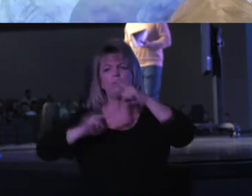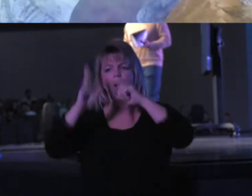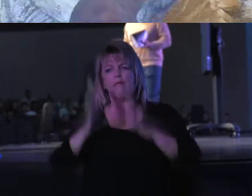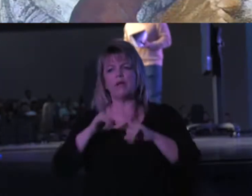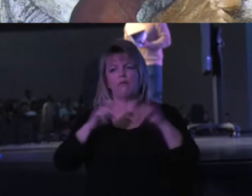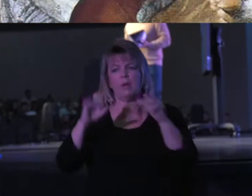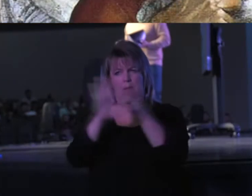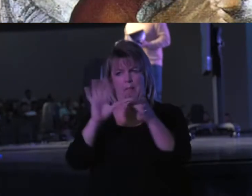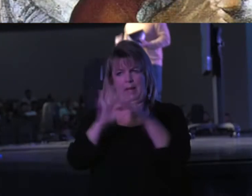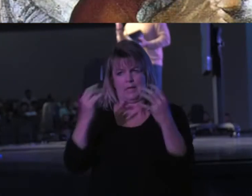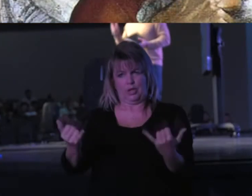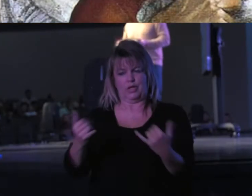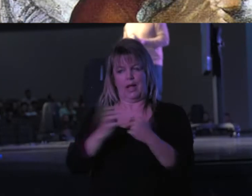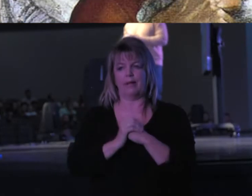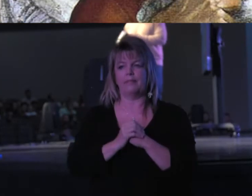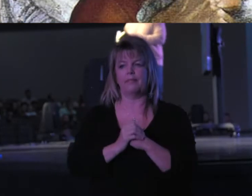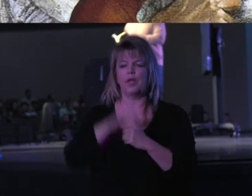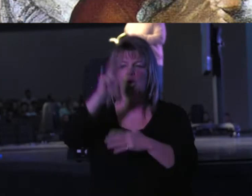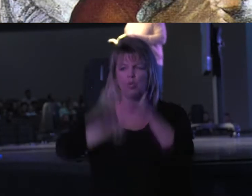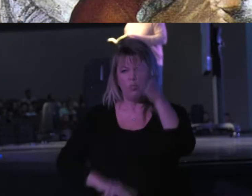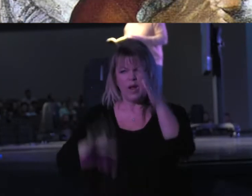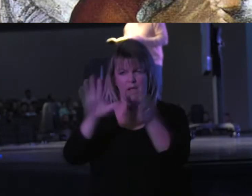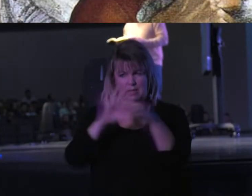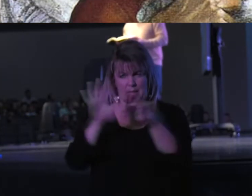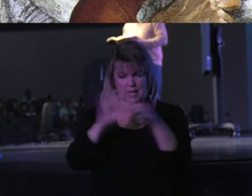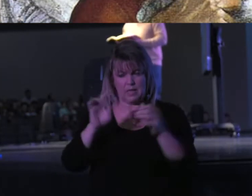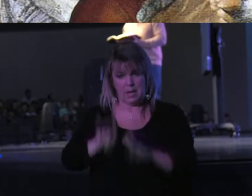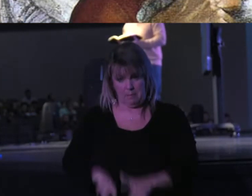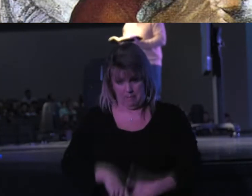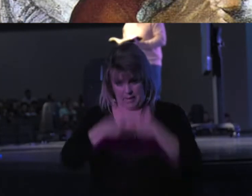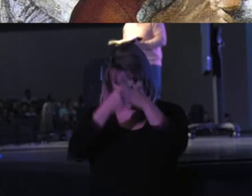our passage today. Let me read the passage to you